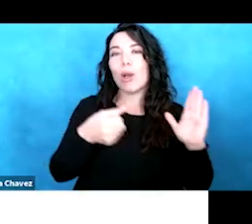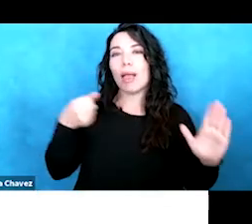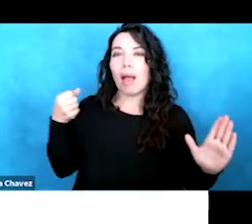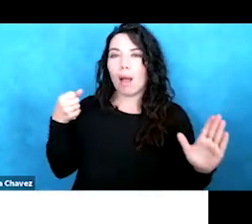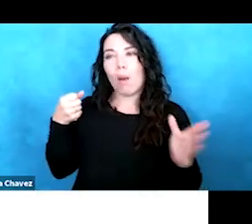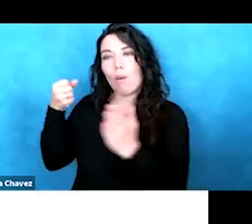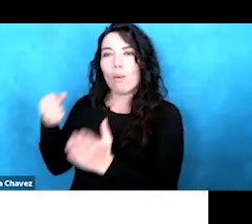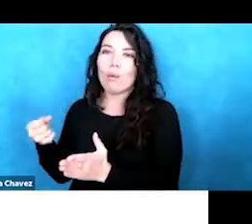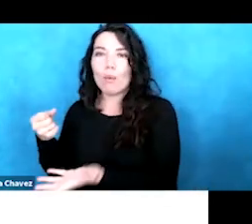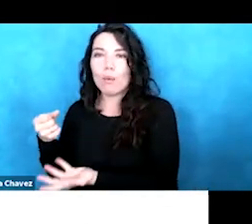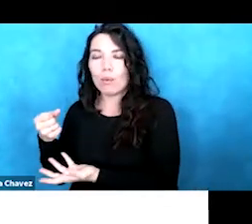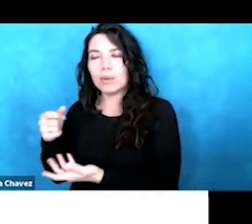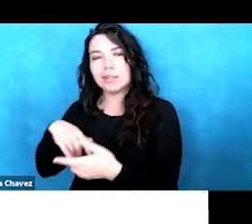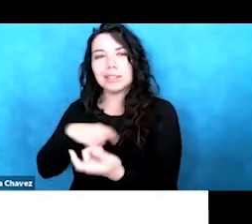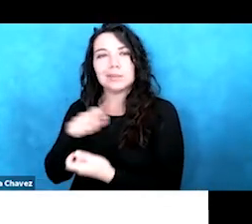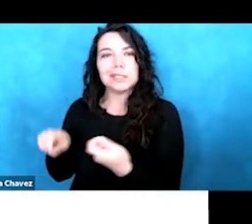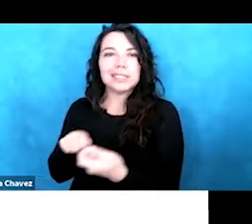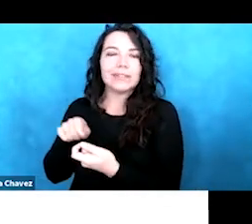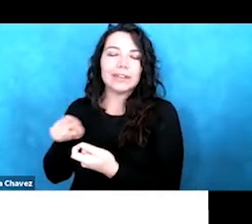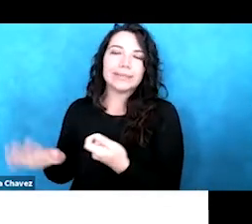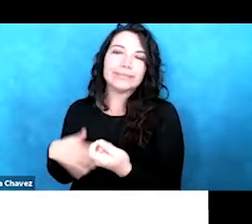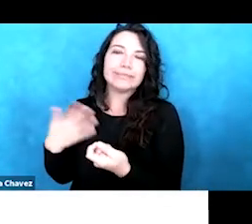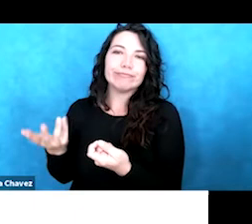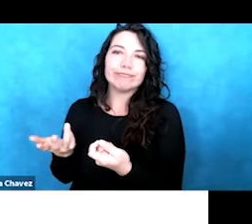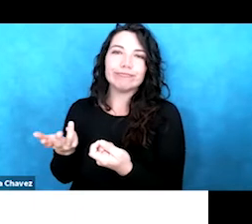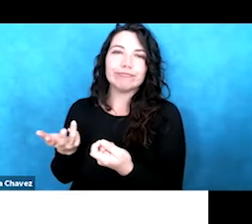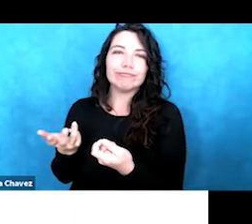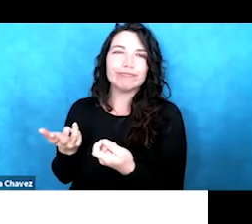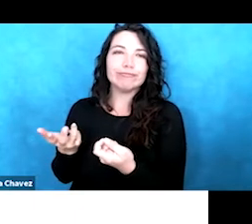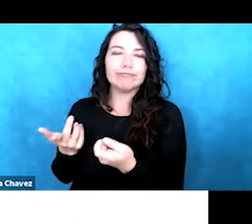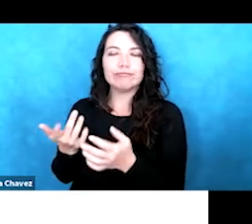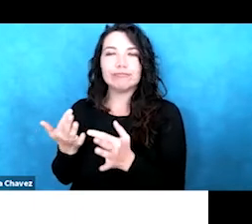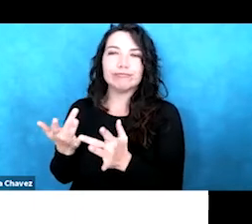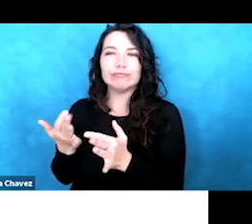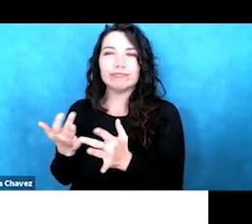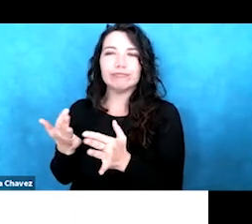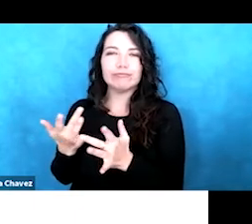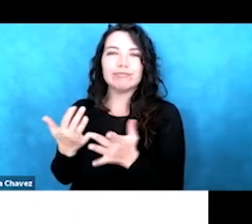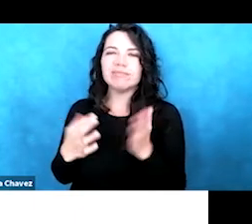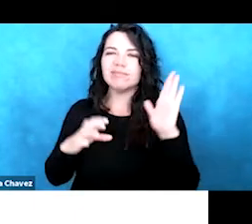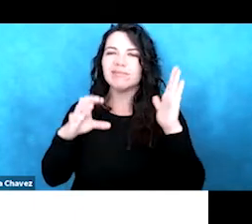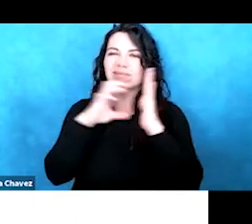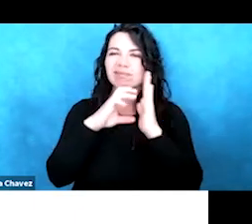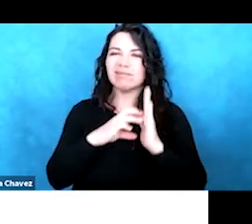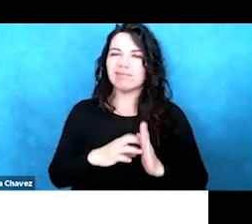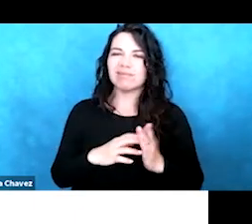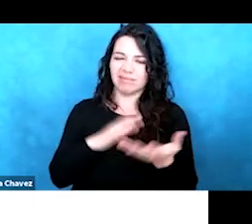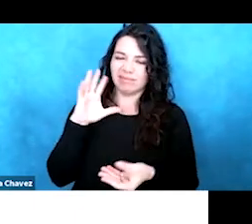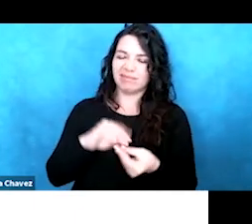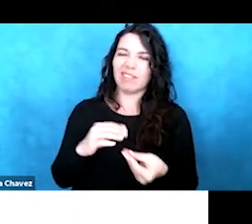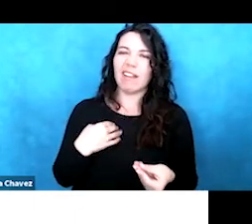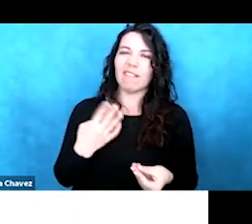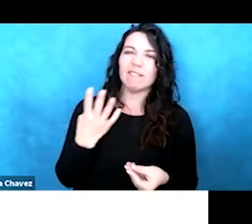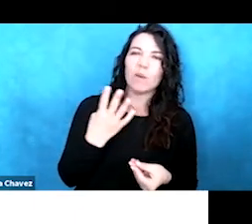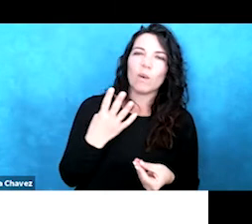you'll find the, I think they're like 4 pages or 5 pages in length for education, gender